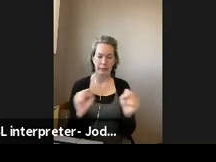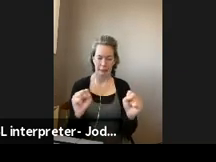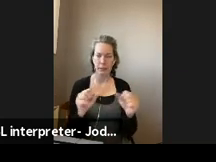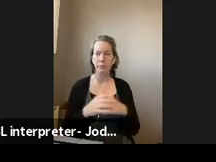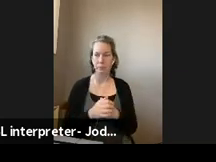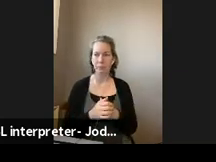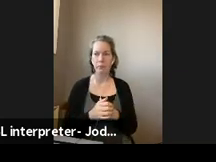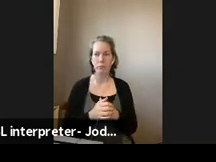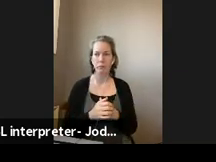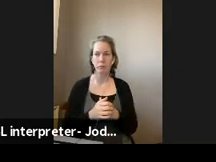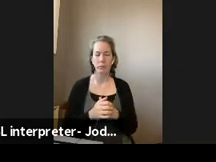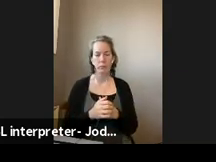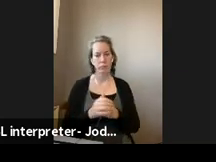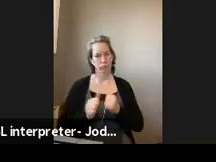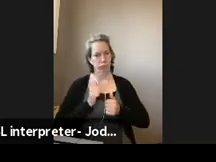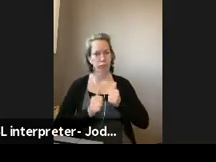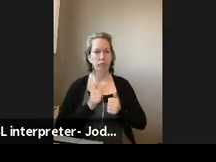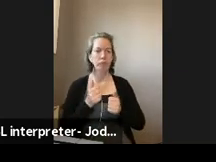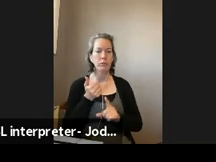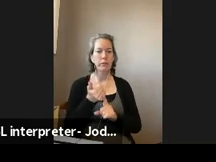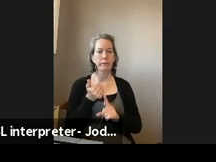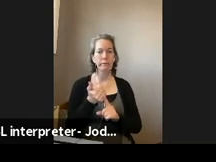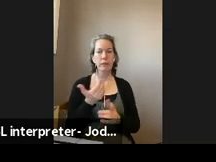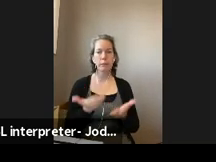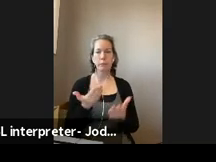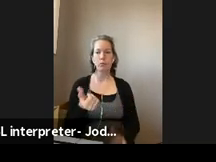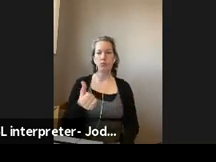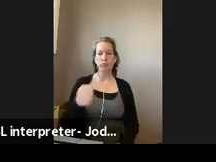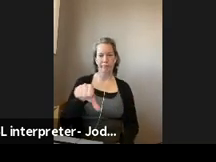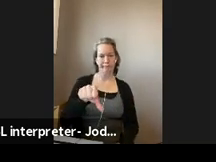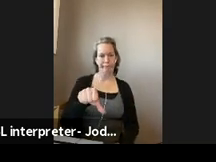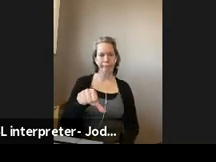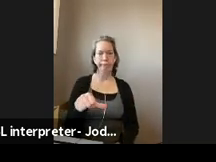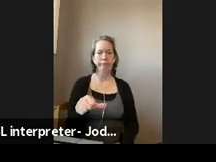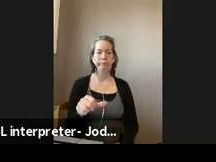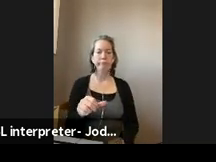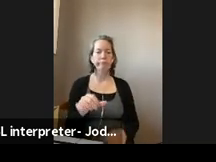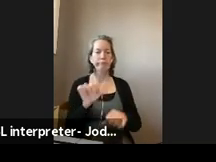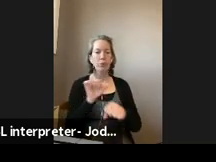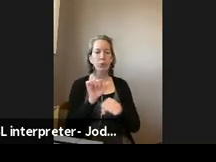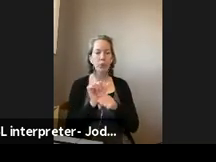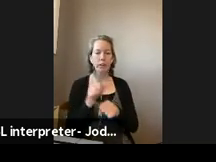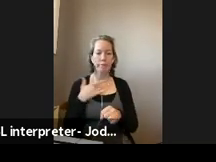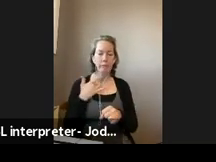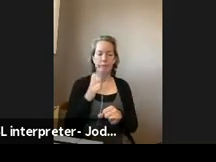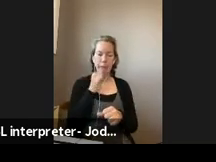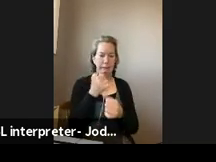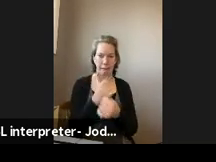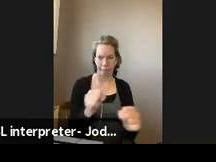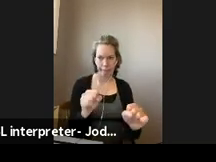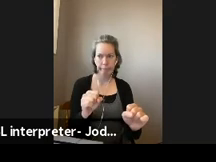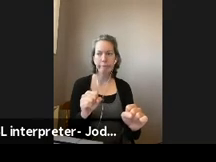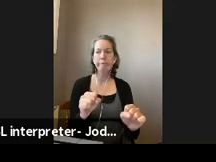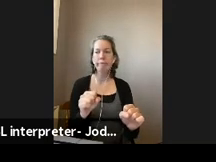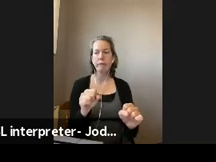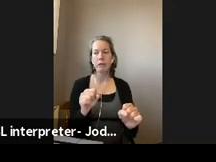So you may refuse unsafe work, i.e. working alone with someone who has been inappropriate. And for this one, you